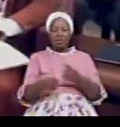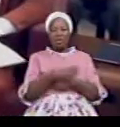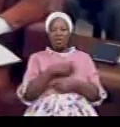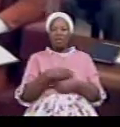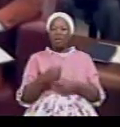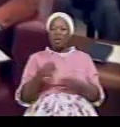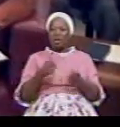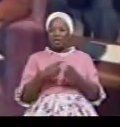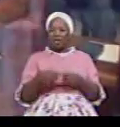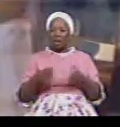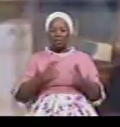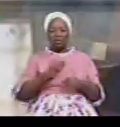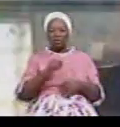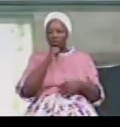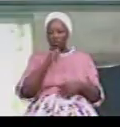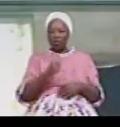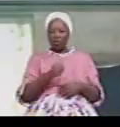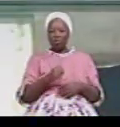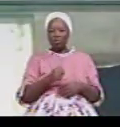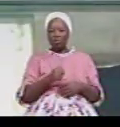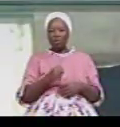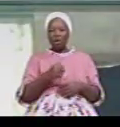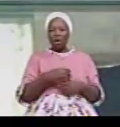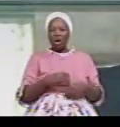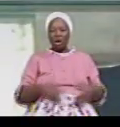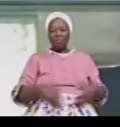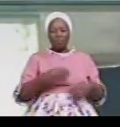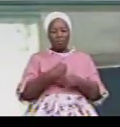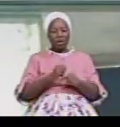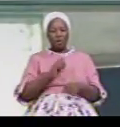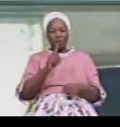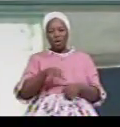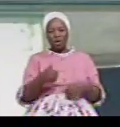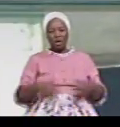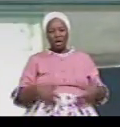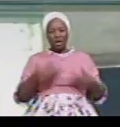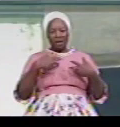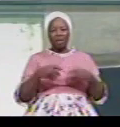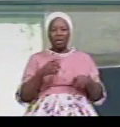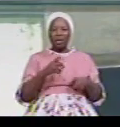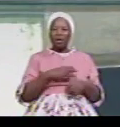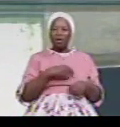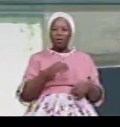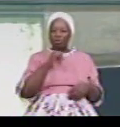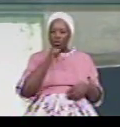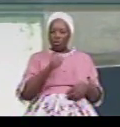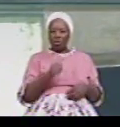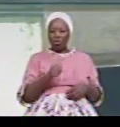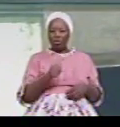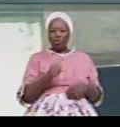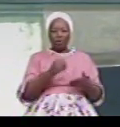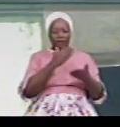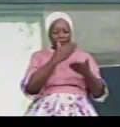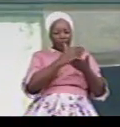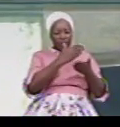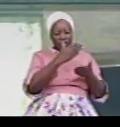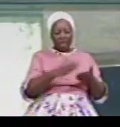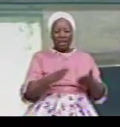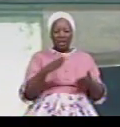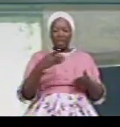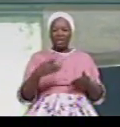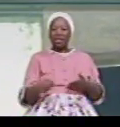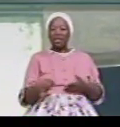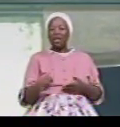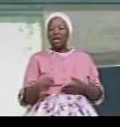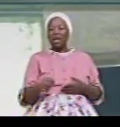unto love and to good works, not forsaking the assembling of ourselves together.